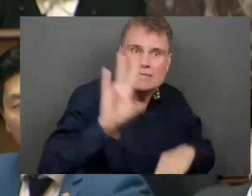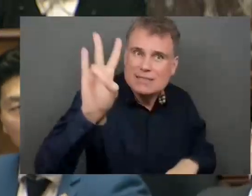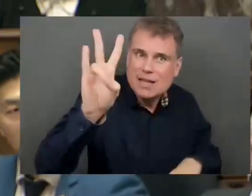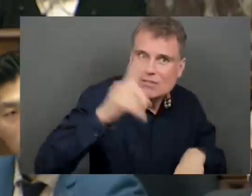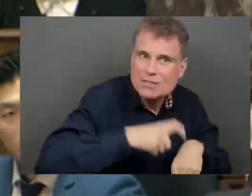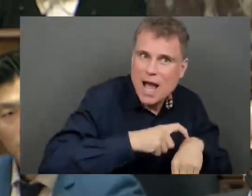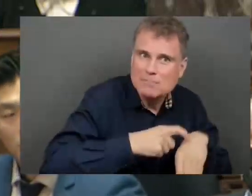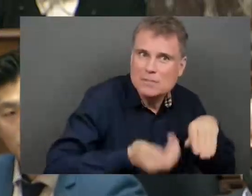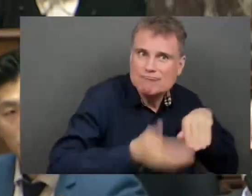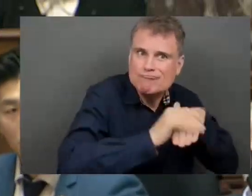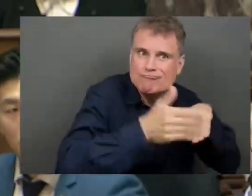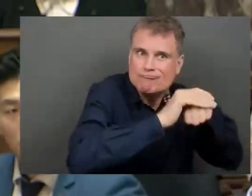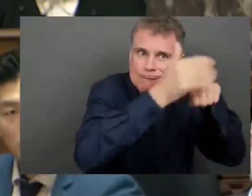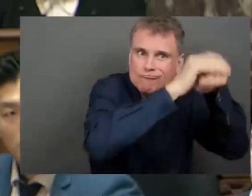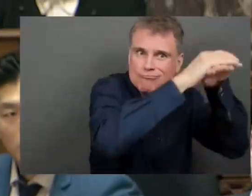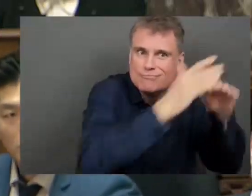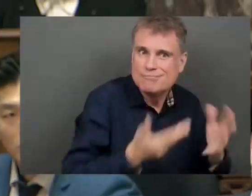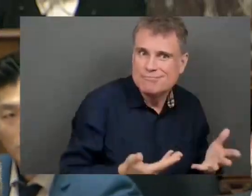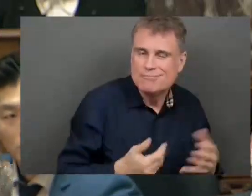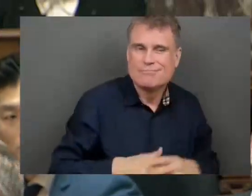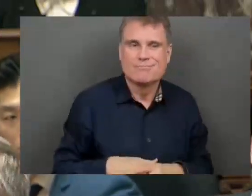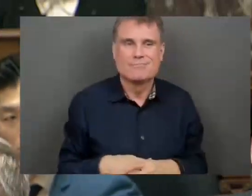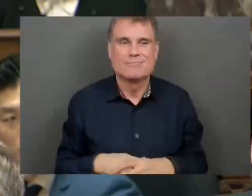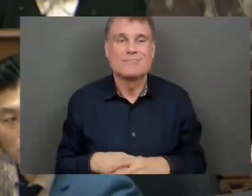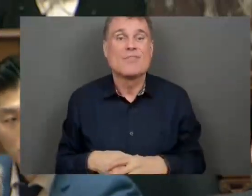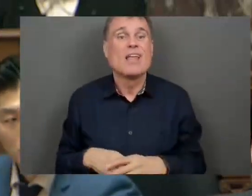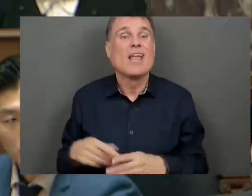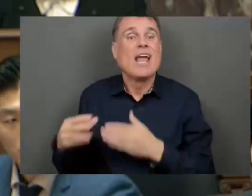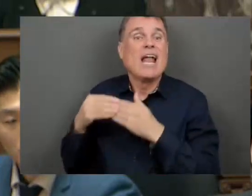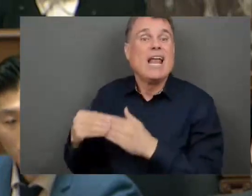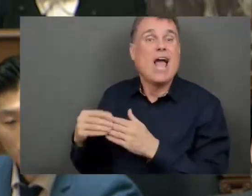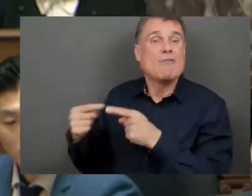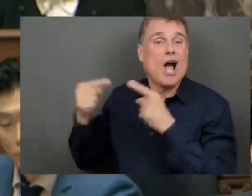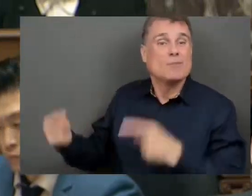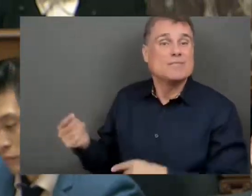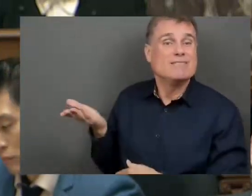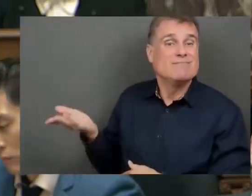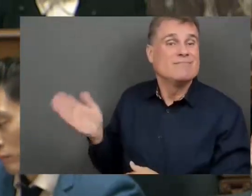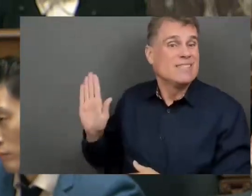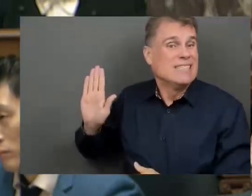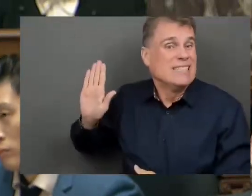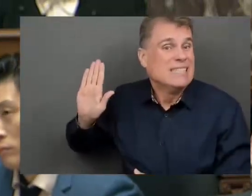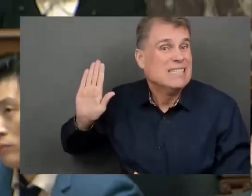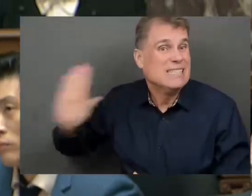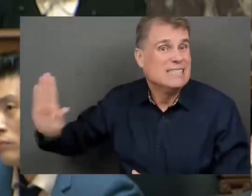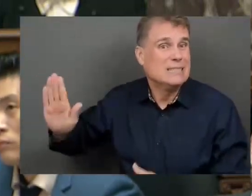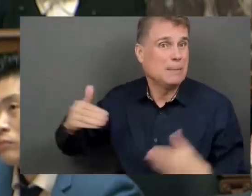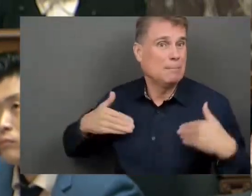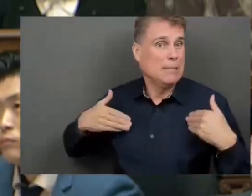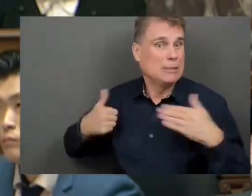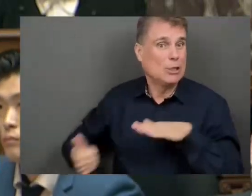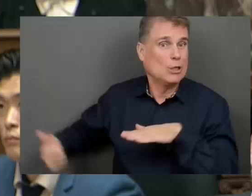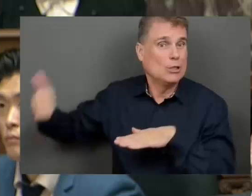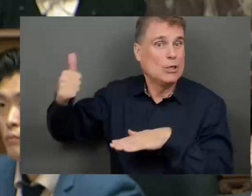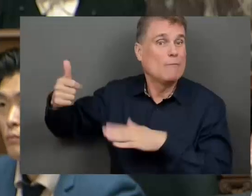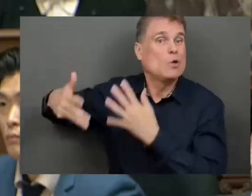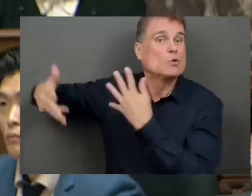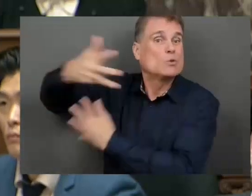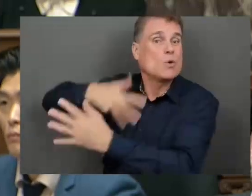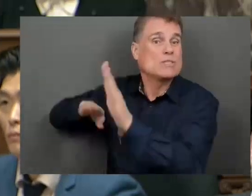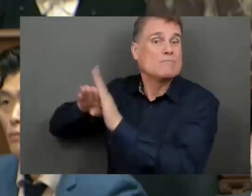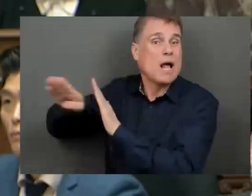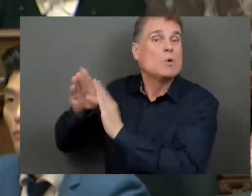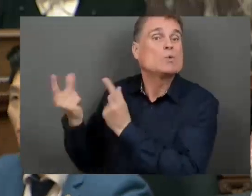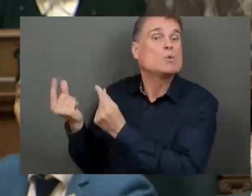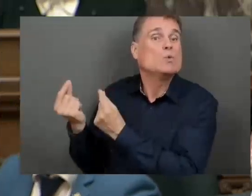When the Leader of the Opposition was in government, his Minister of Social Development removed the disability bus pass